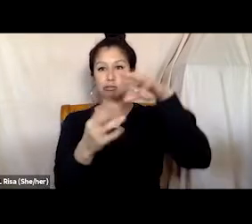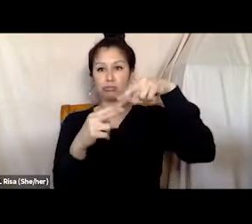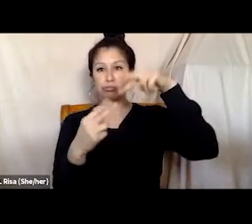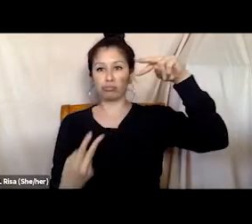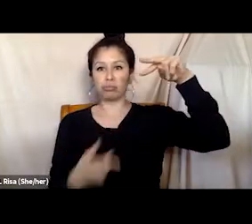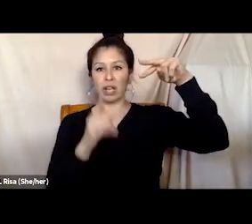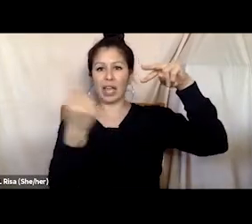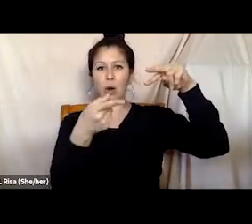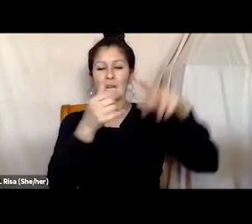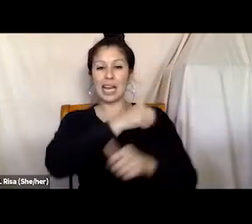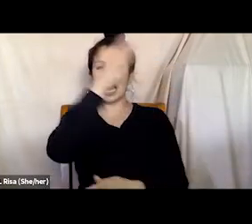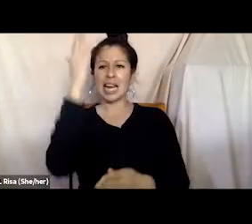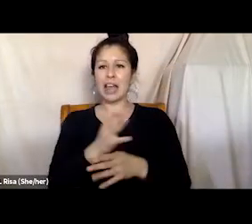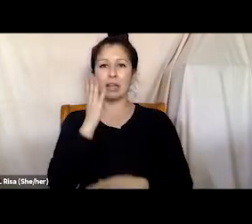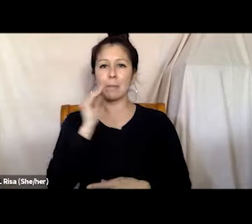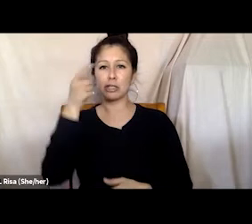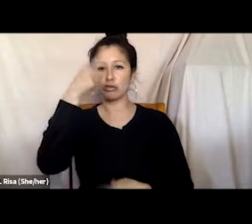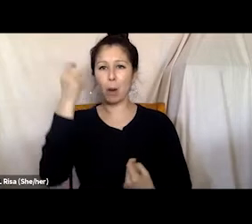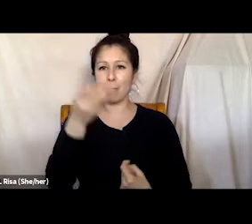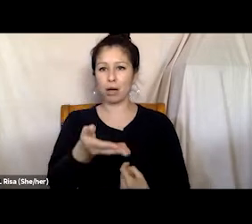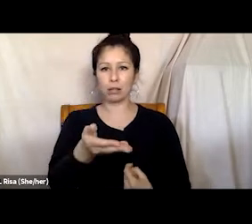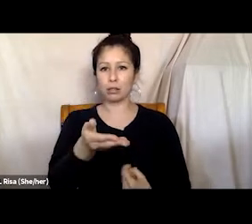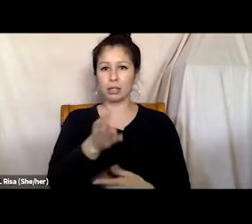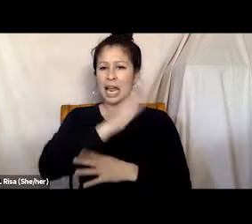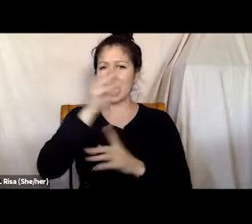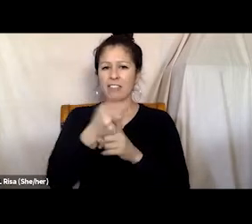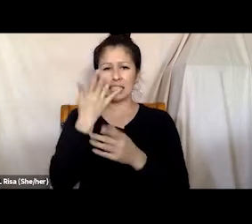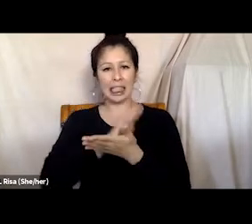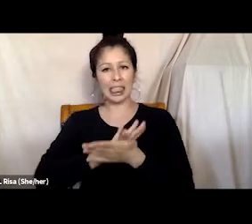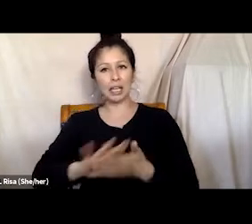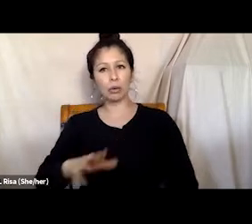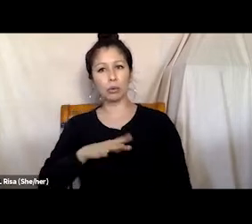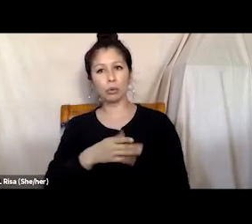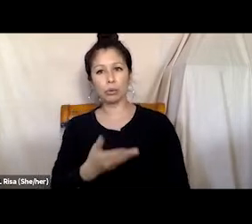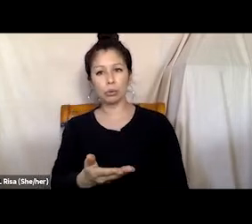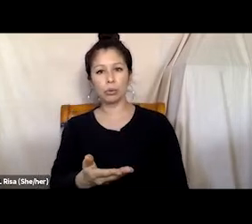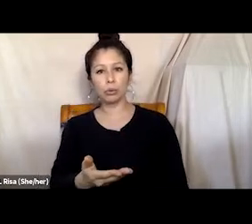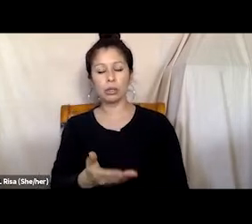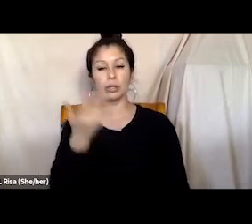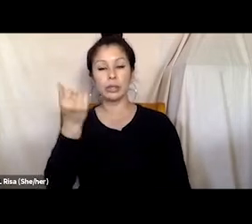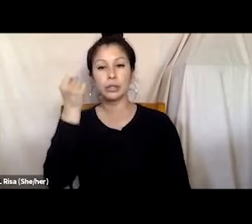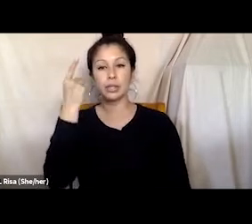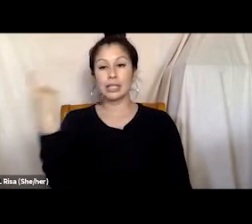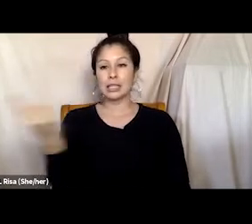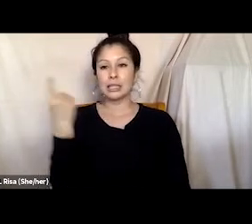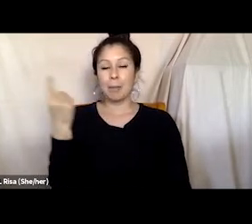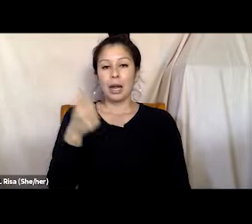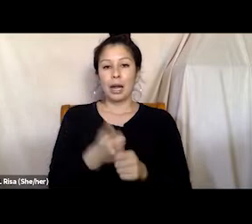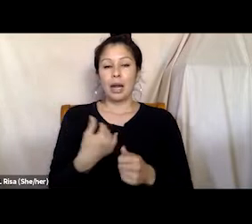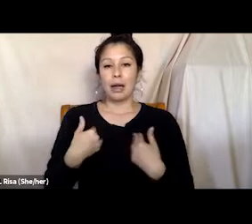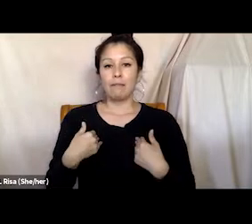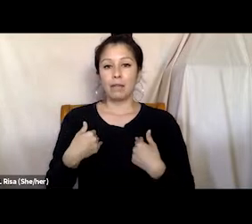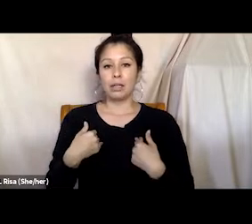someone who has never experienced any trauma. It's very clean. Now, somebody who